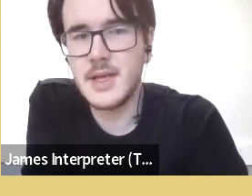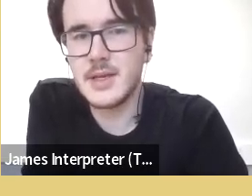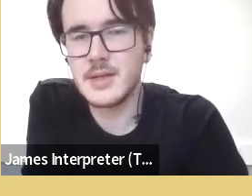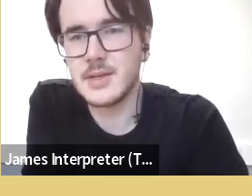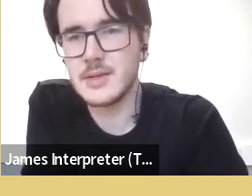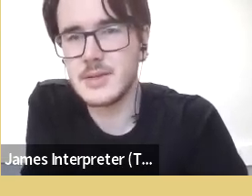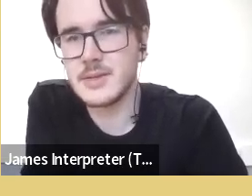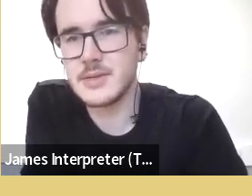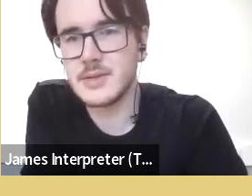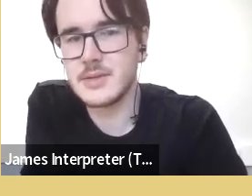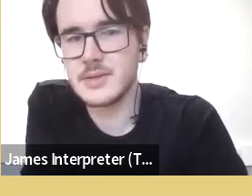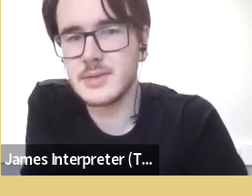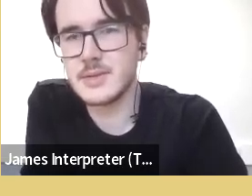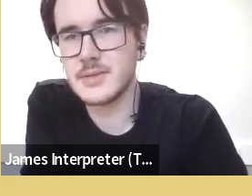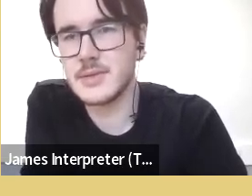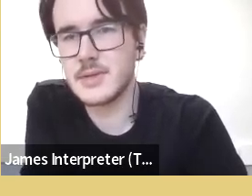Tea.